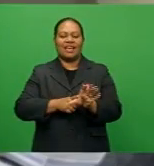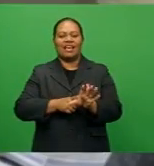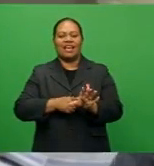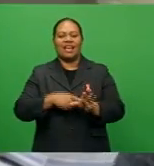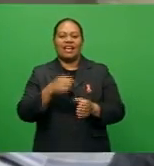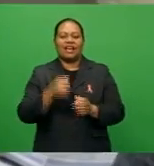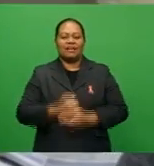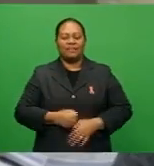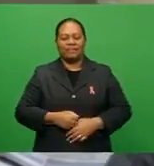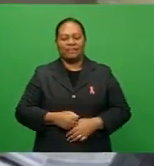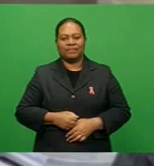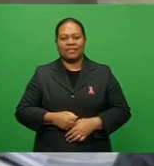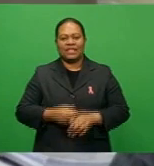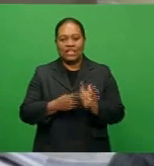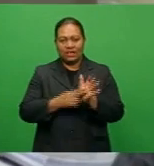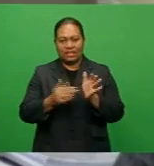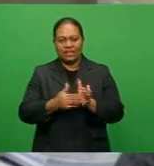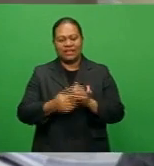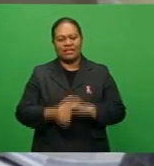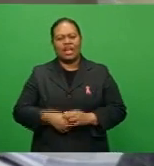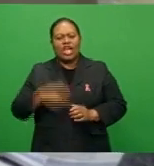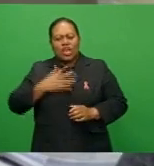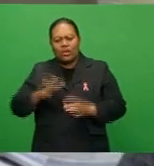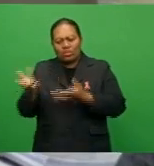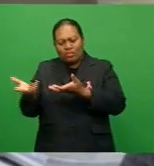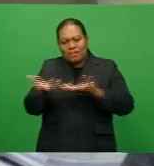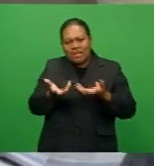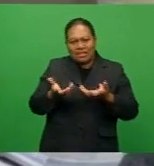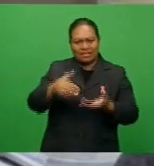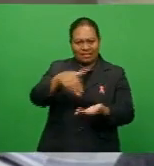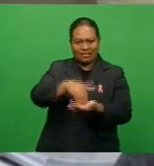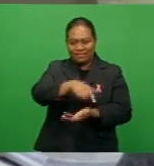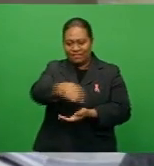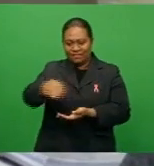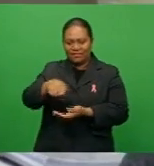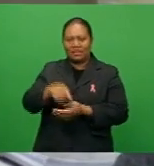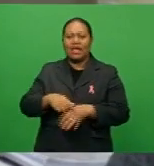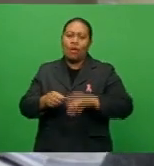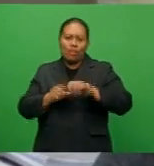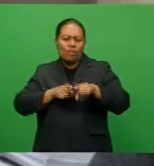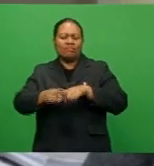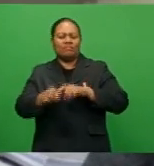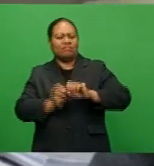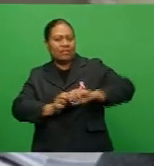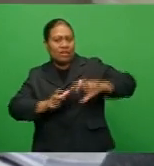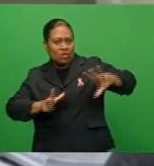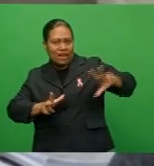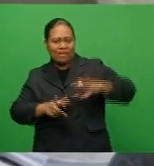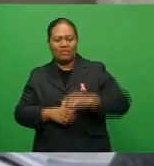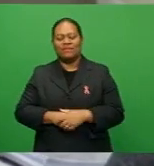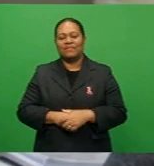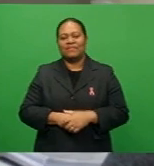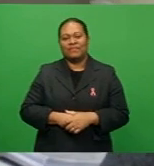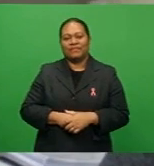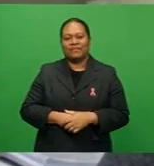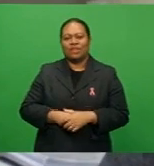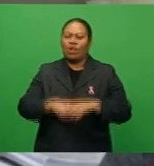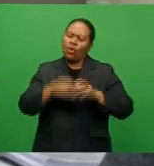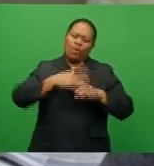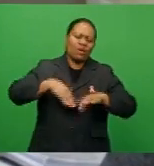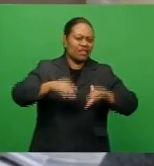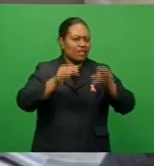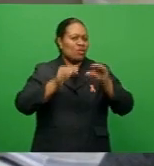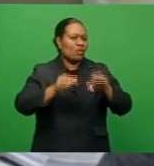We want to bring them into a central location. For example, in Vanuatu, we will have all the coach and all